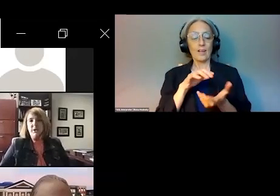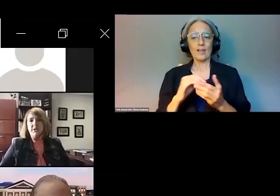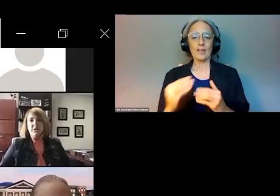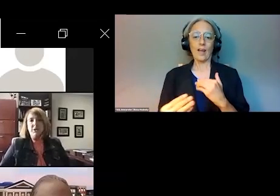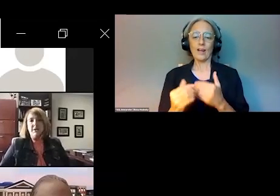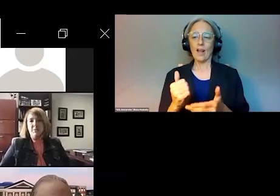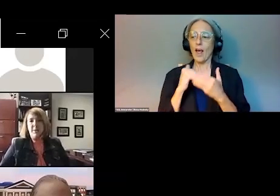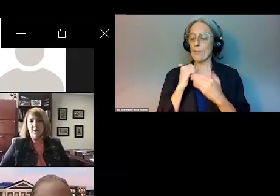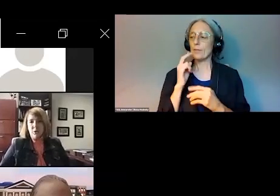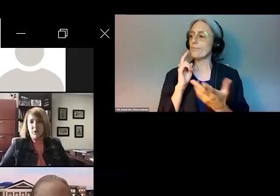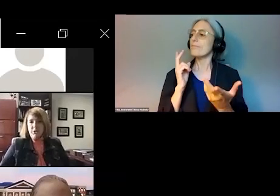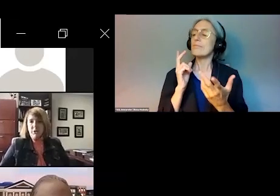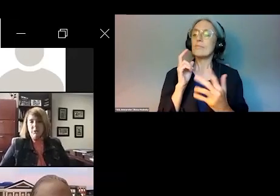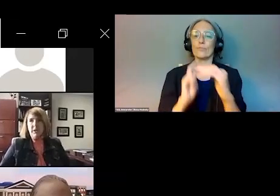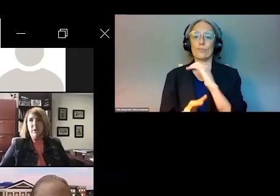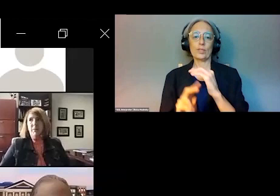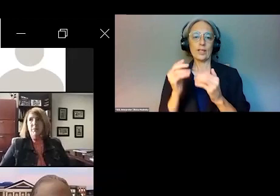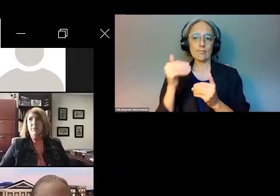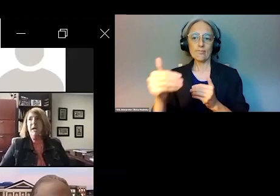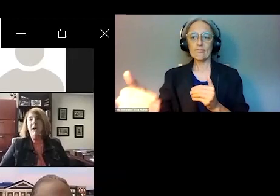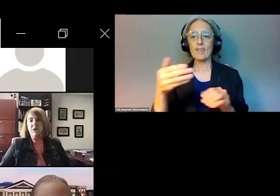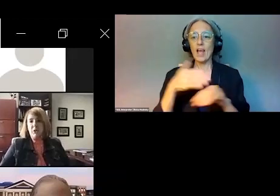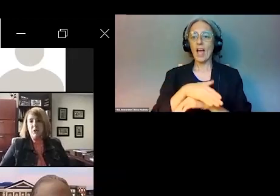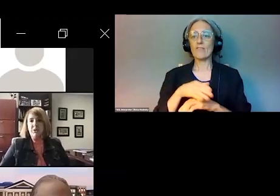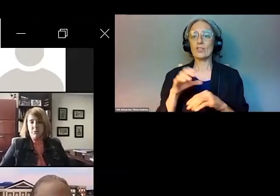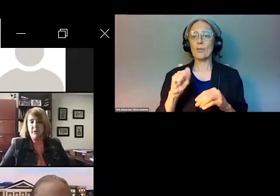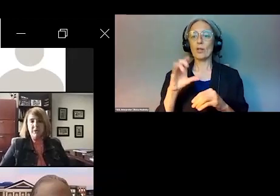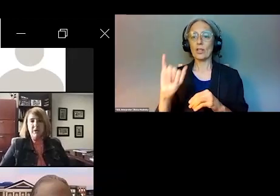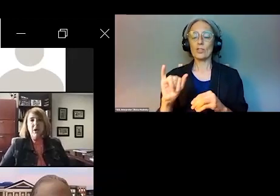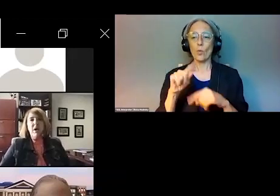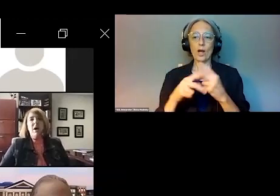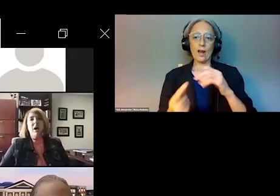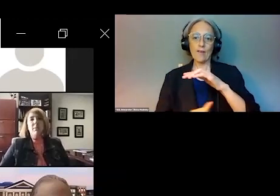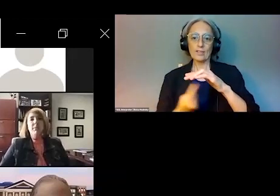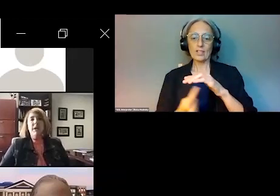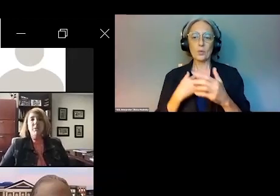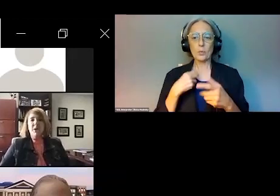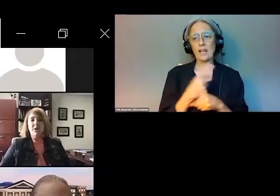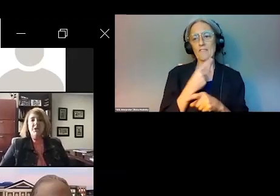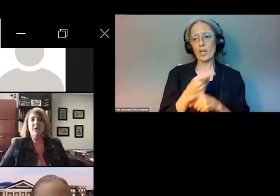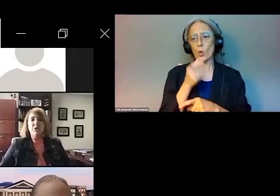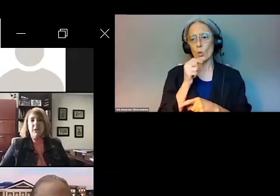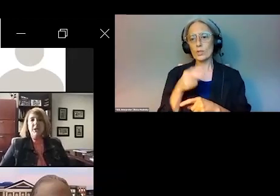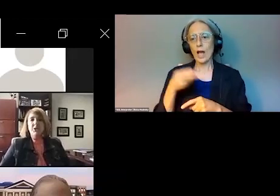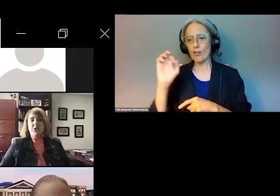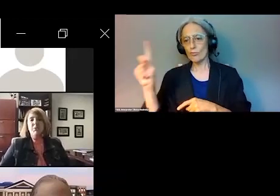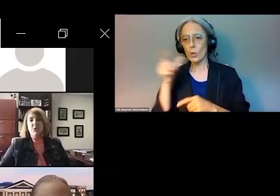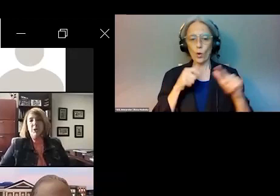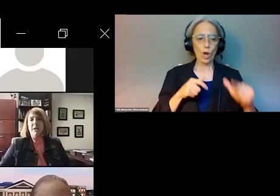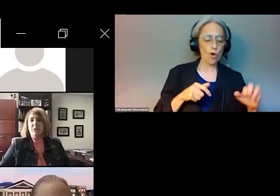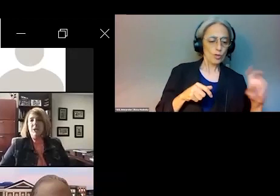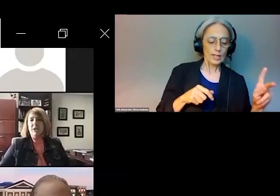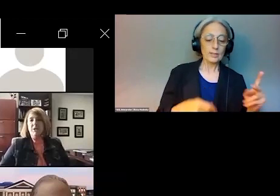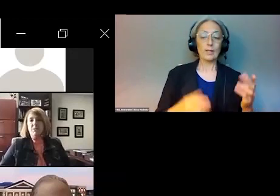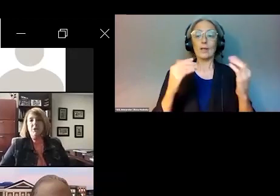social isolation after spinal cord injury to really help characterize who is at risk, to help us understand the relationship